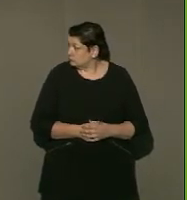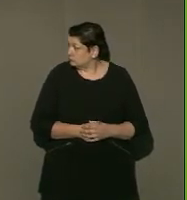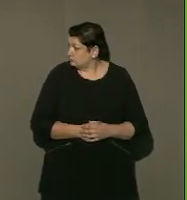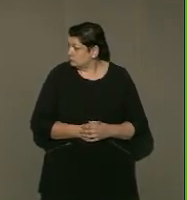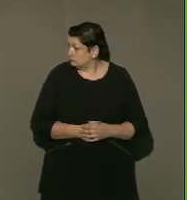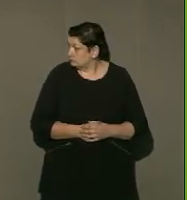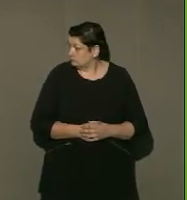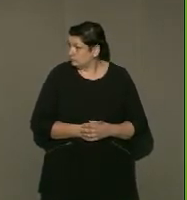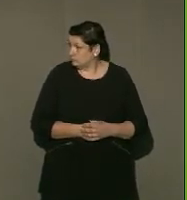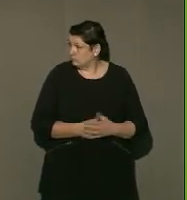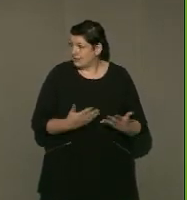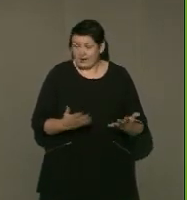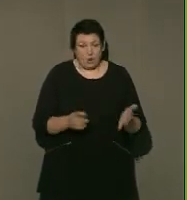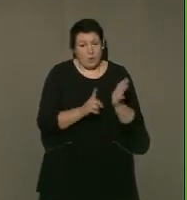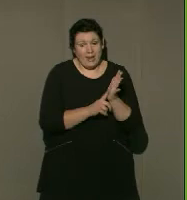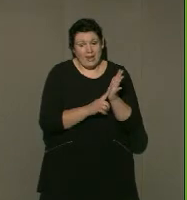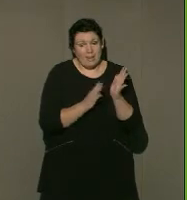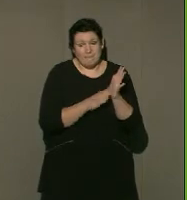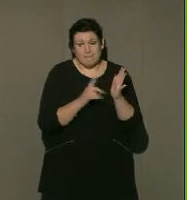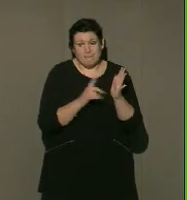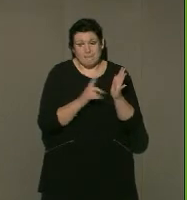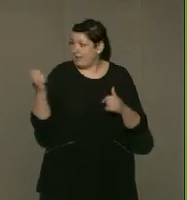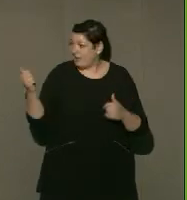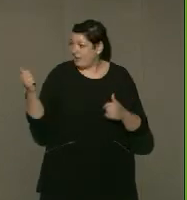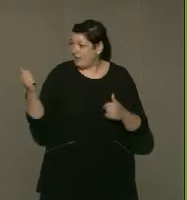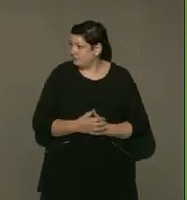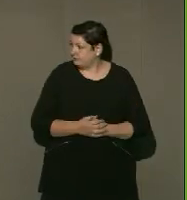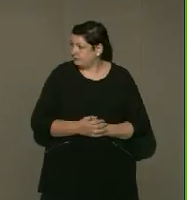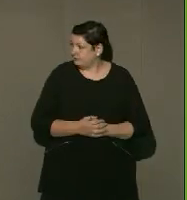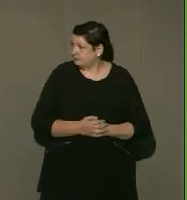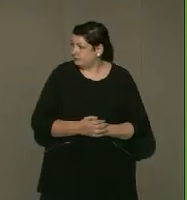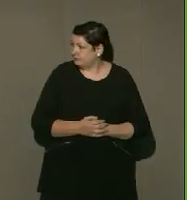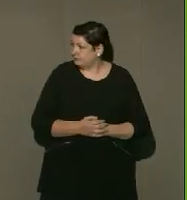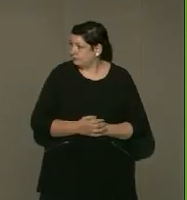McClelland, who would like to speak against?